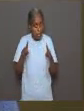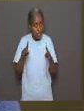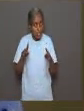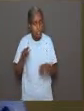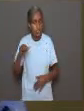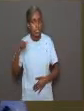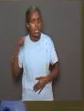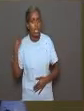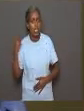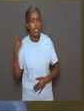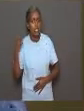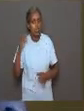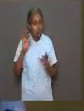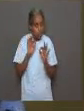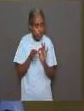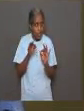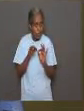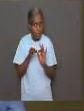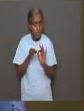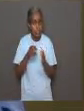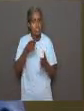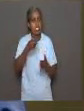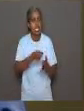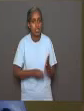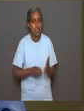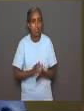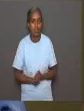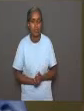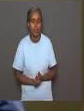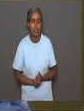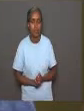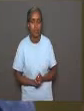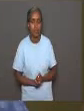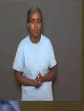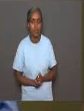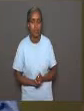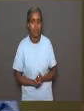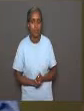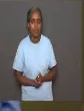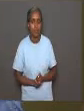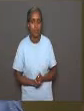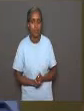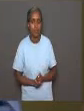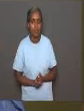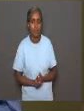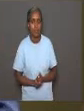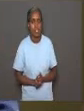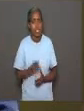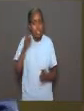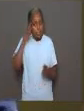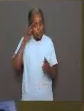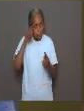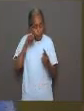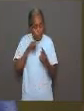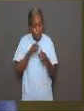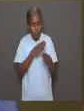it is another to interpret the results. The purpose of step